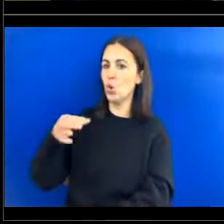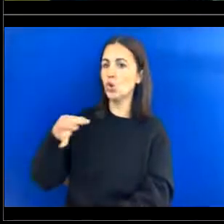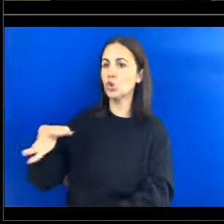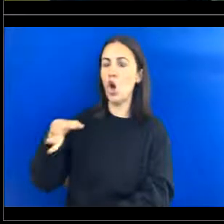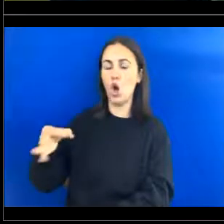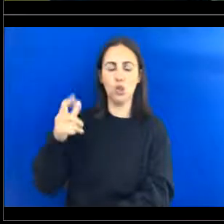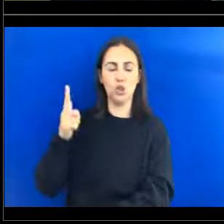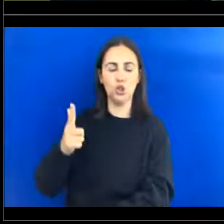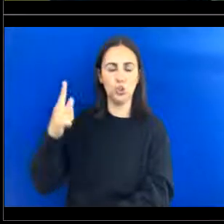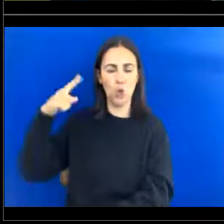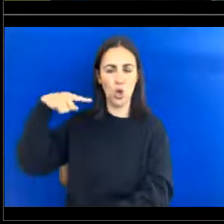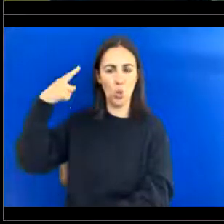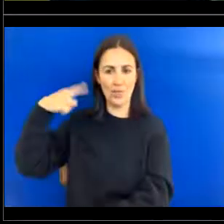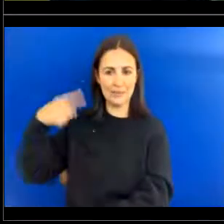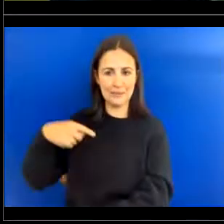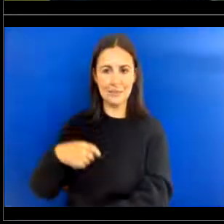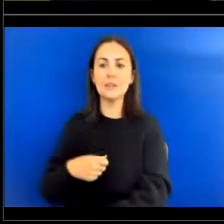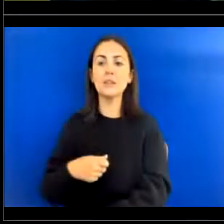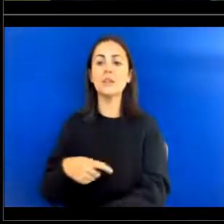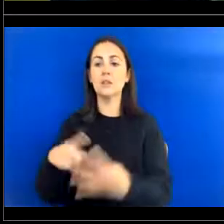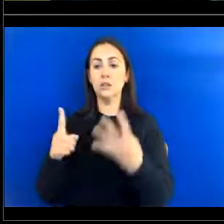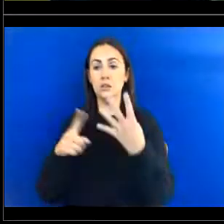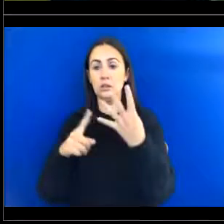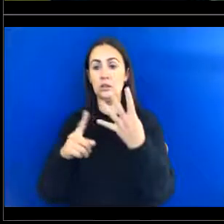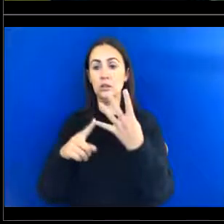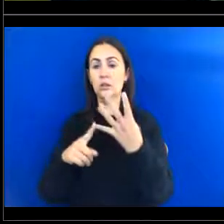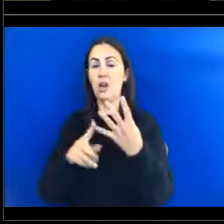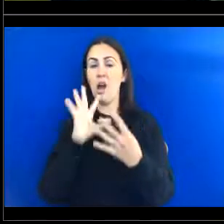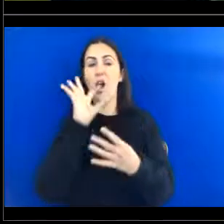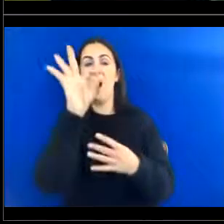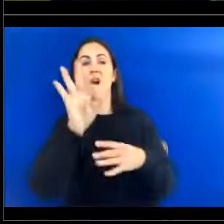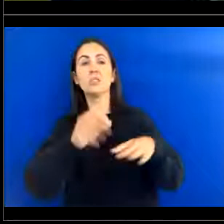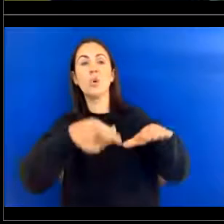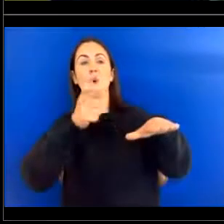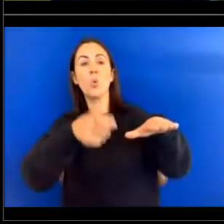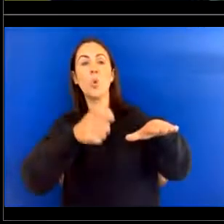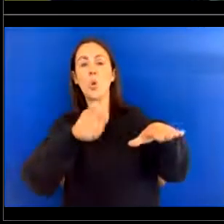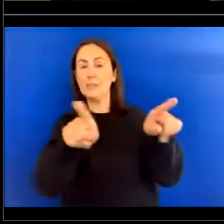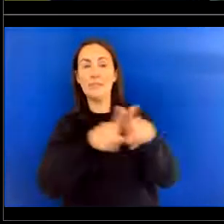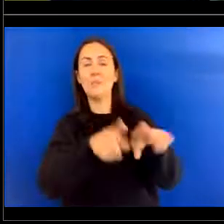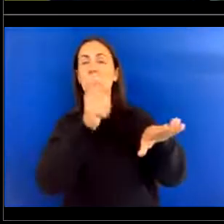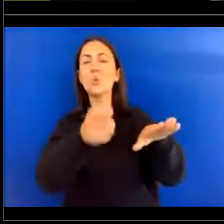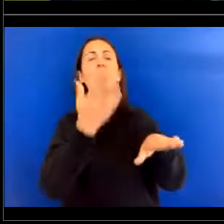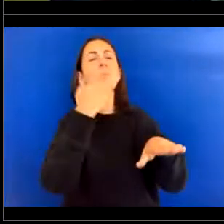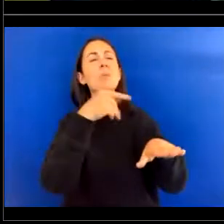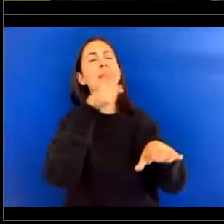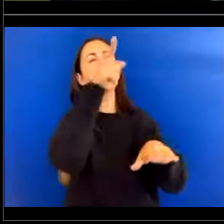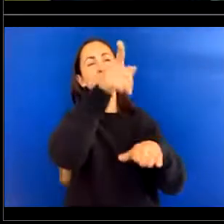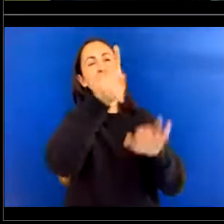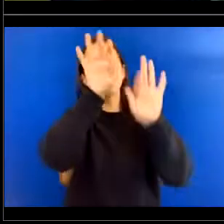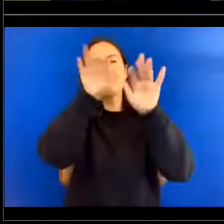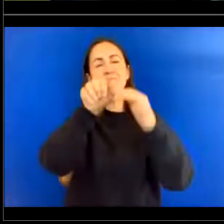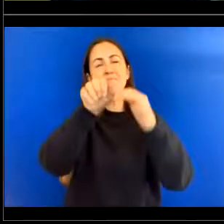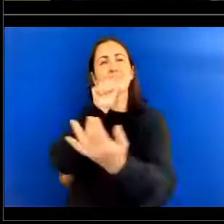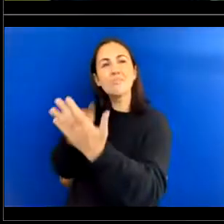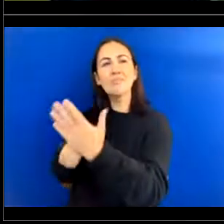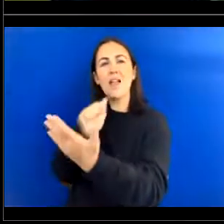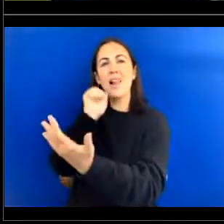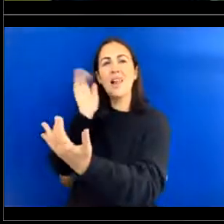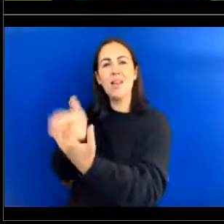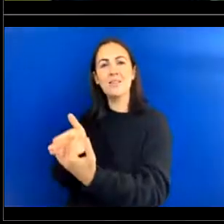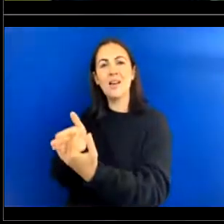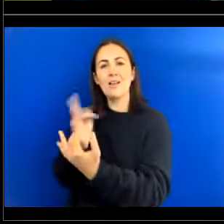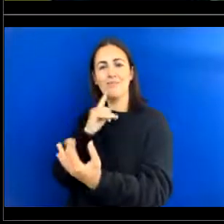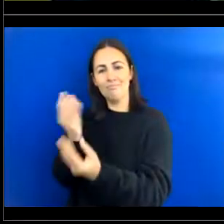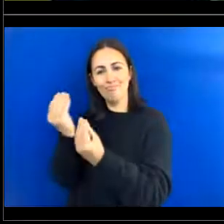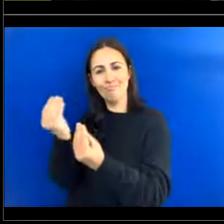And lastly, you can apply to the local court for a noise abatement order. Of course, which option